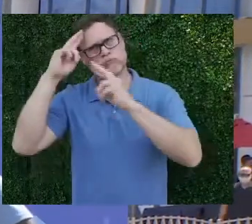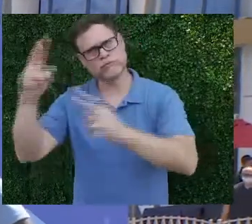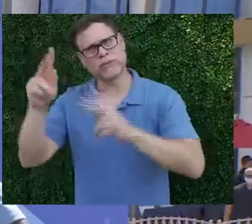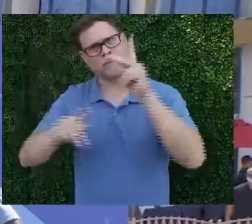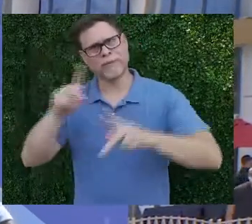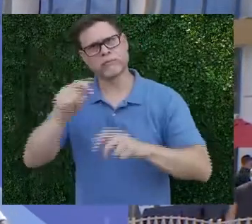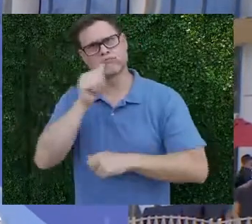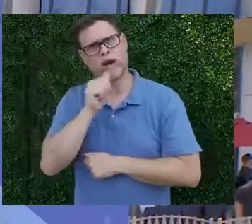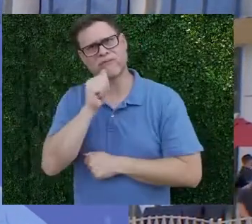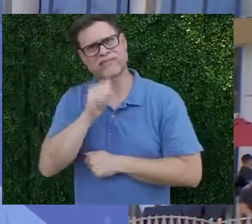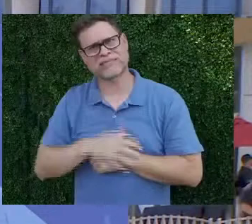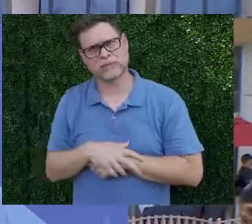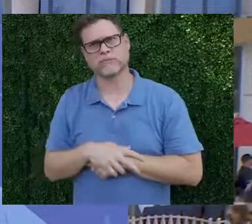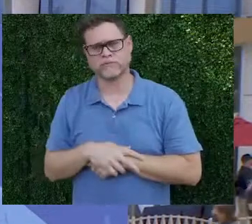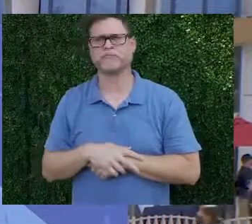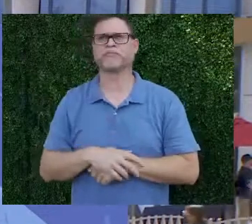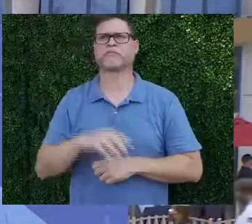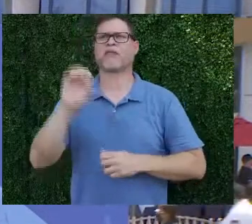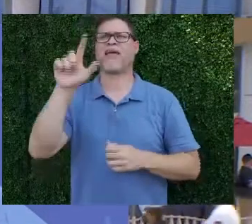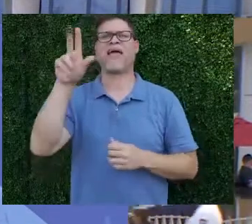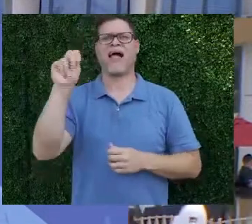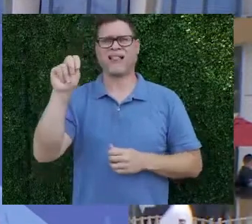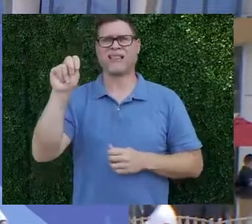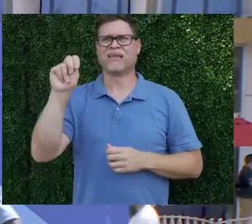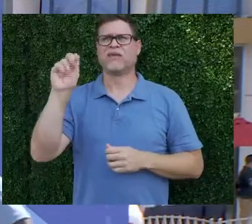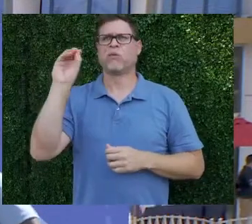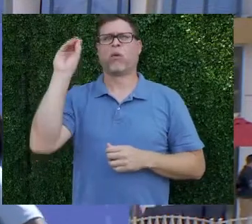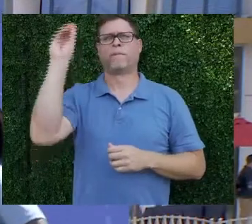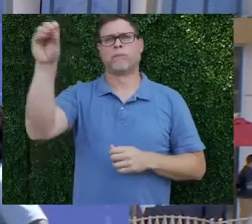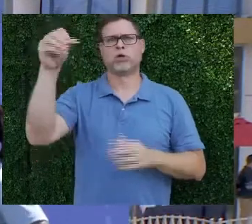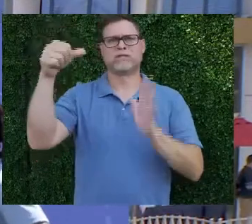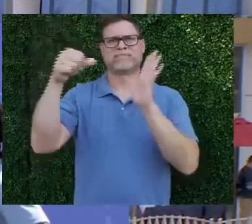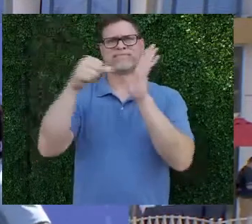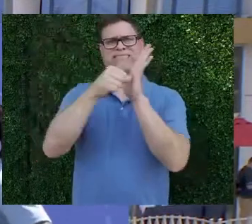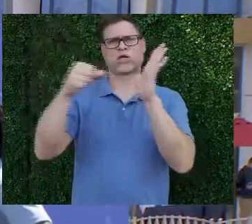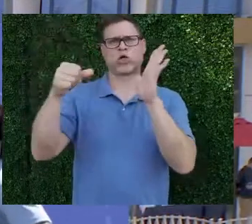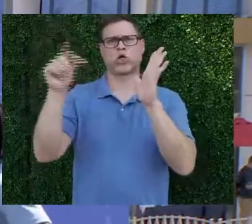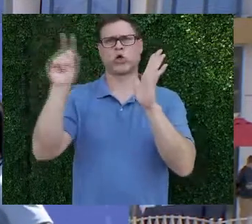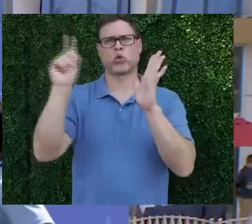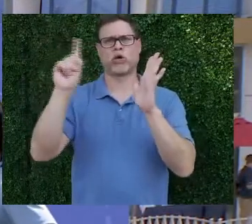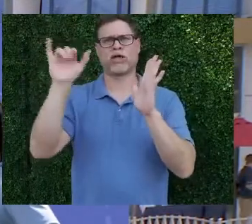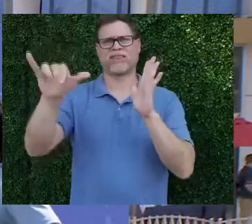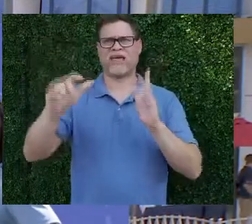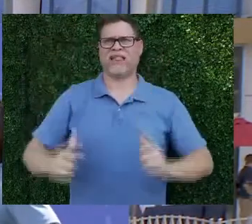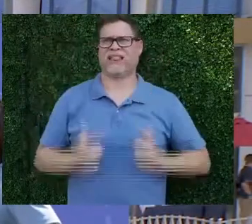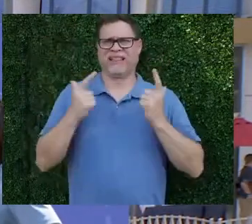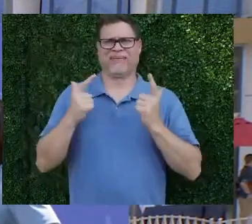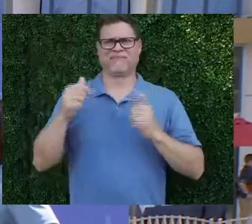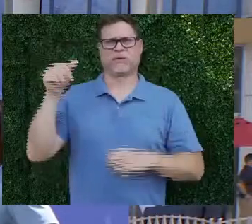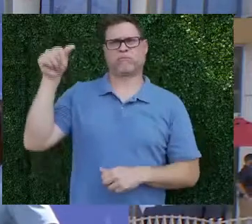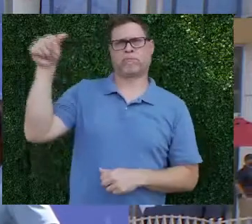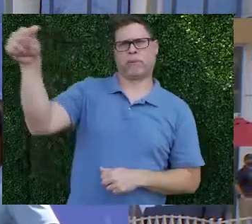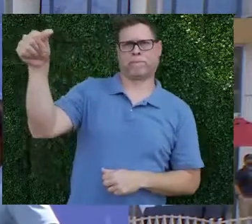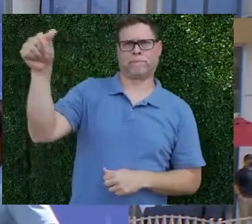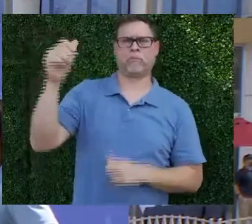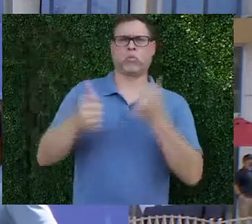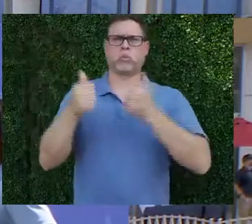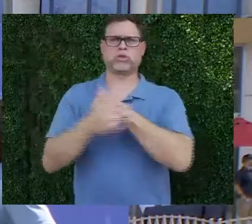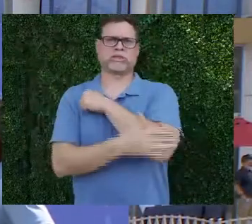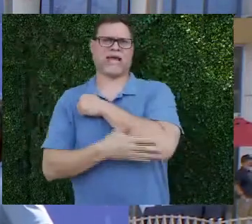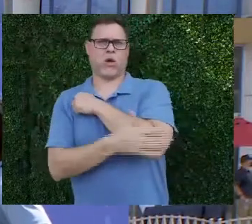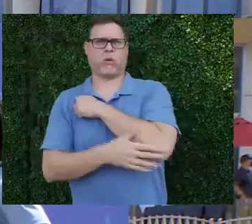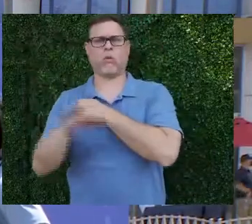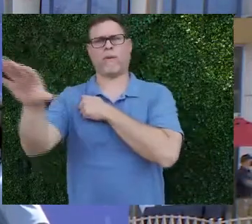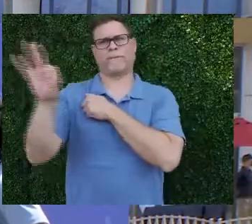people's privacy. Helen will put a sticker of where that individual resides in what county, and we're going to pick